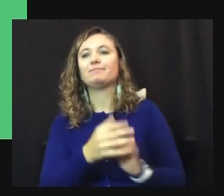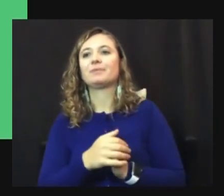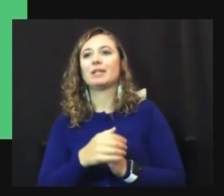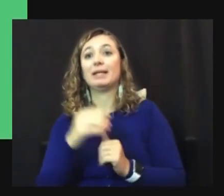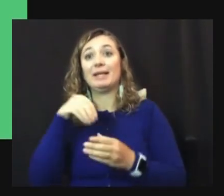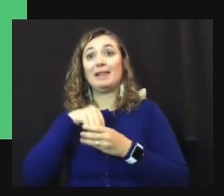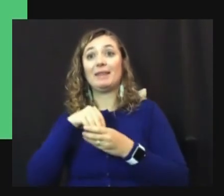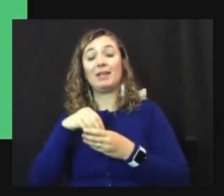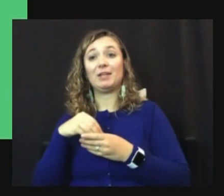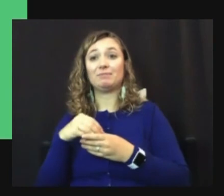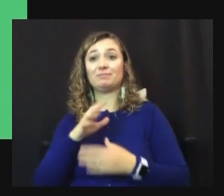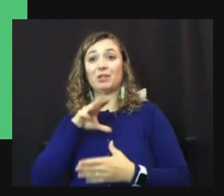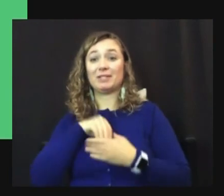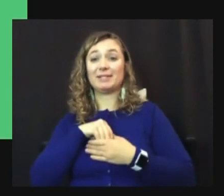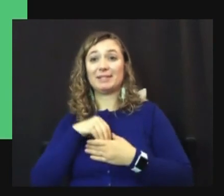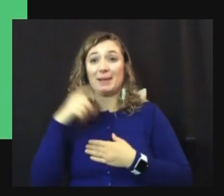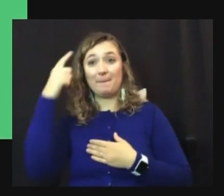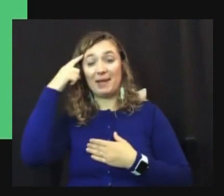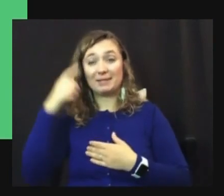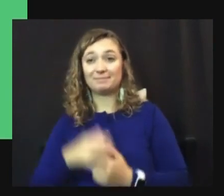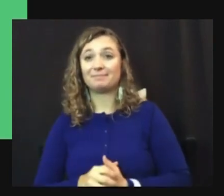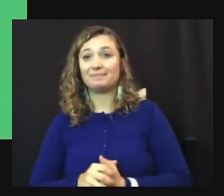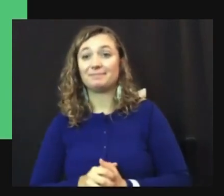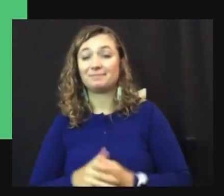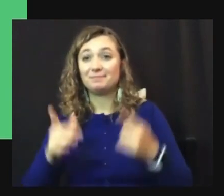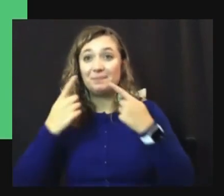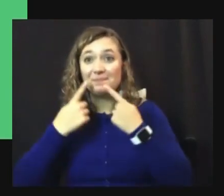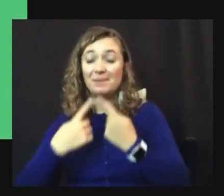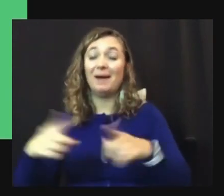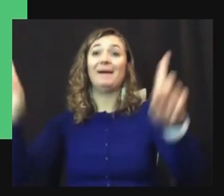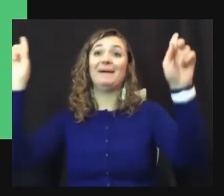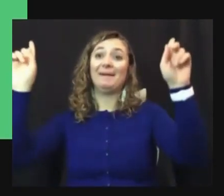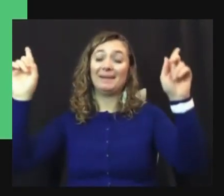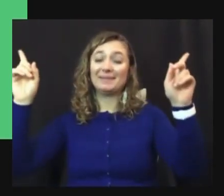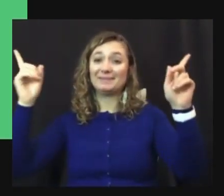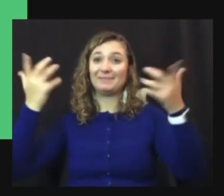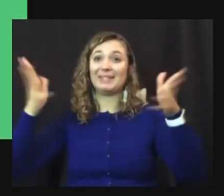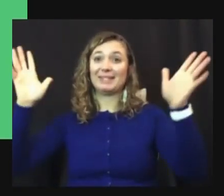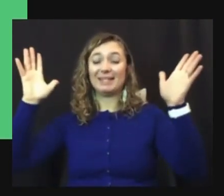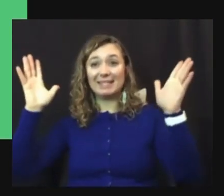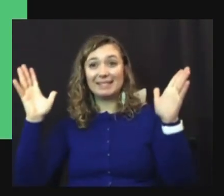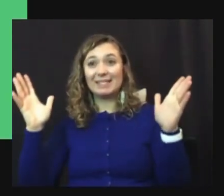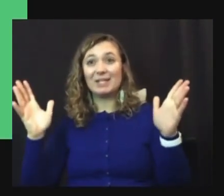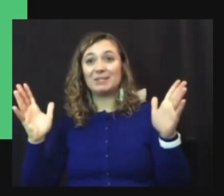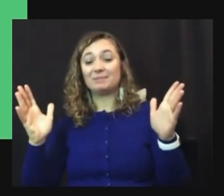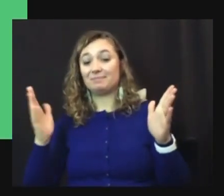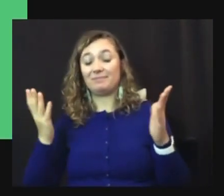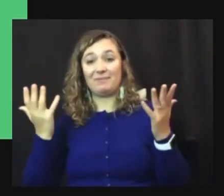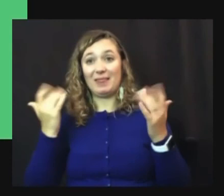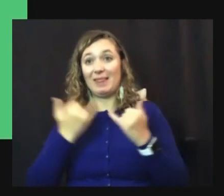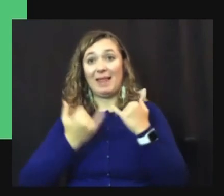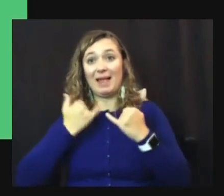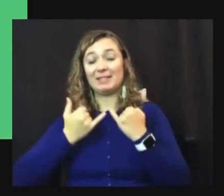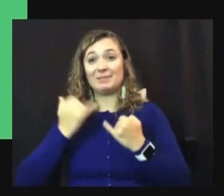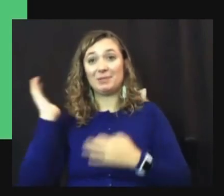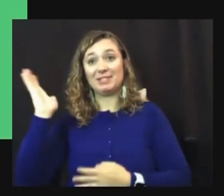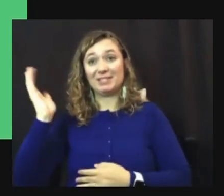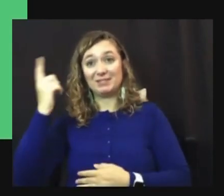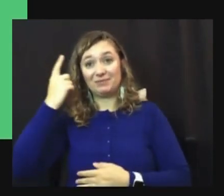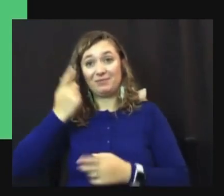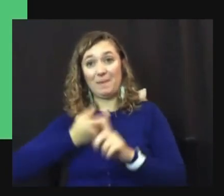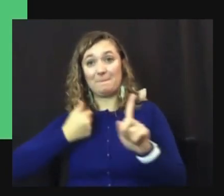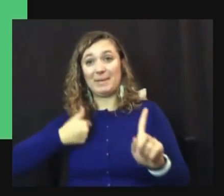so much. You're finally finished with me. No more presentations from me, but you have